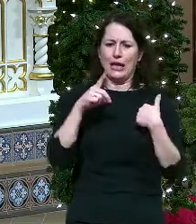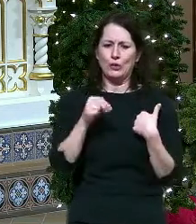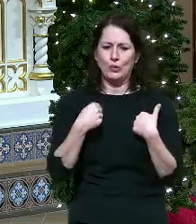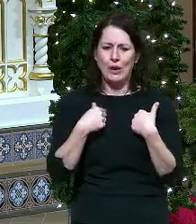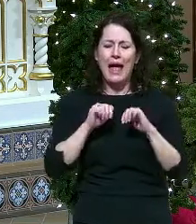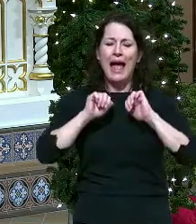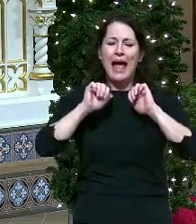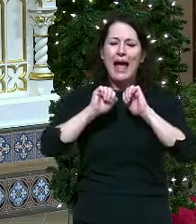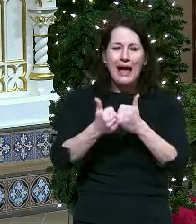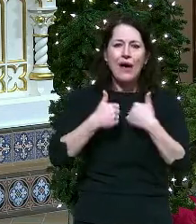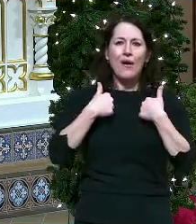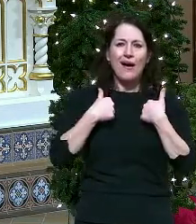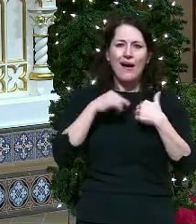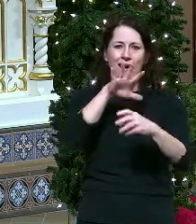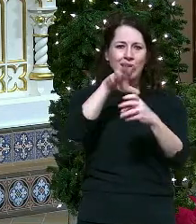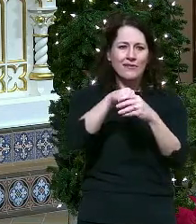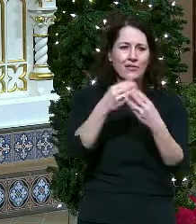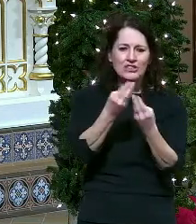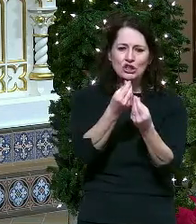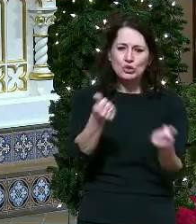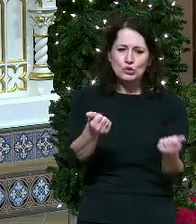to be part of the solution?